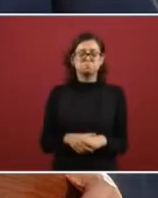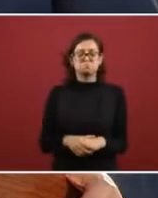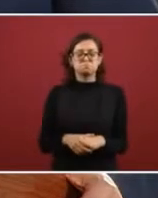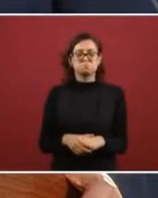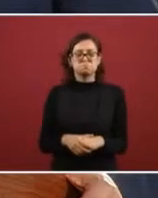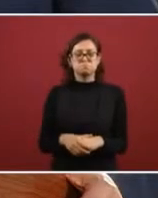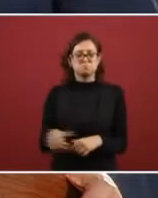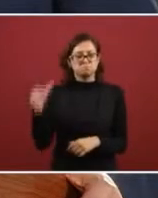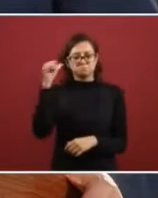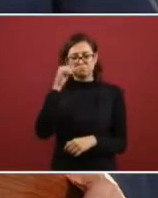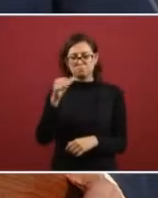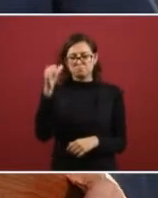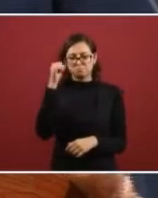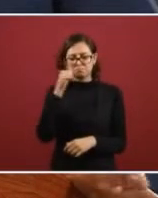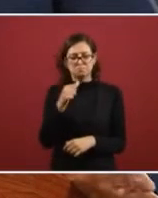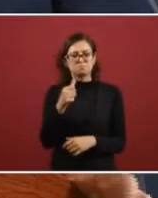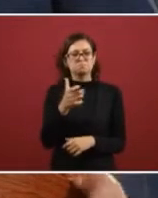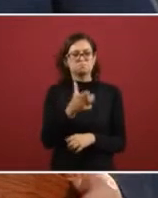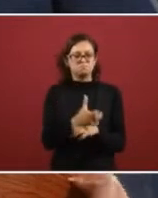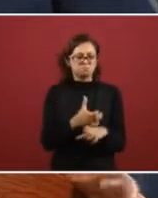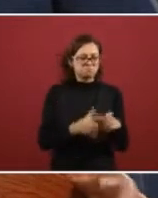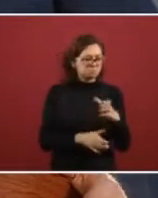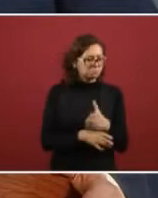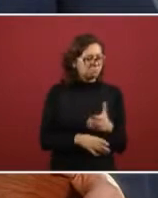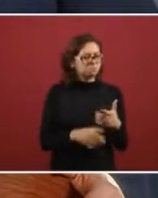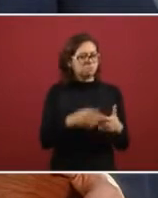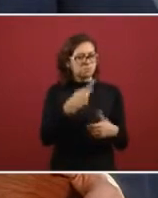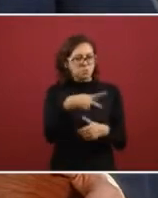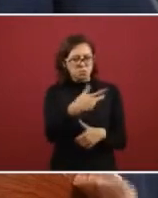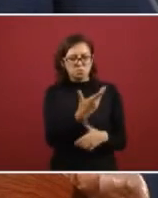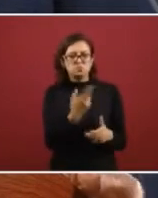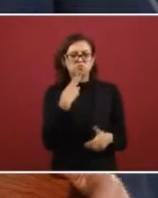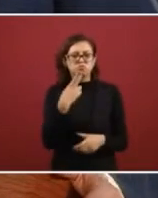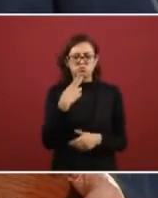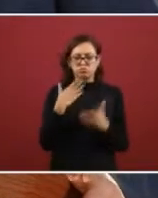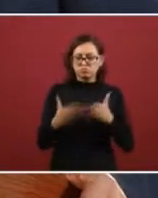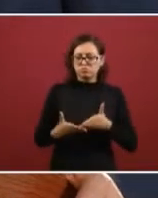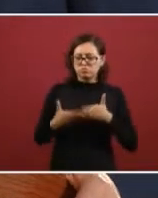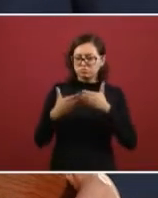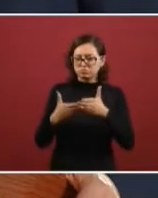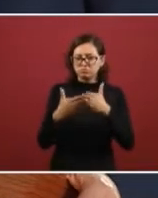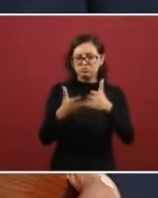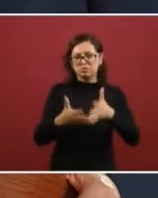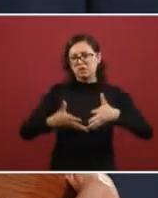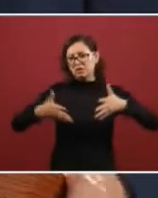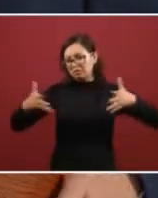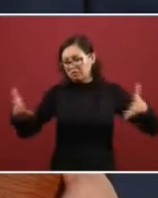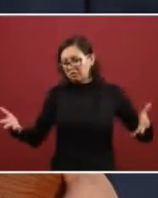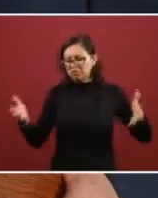rescue. And they utilize the available means like boats,